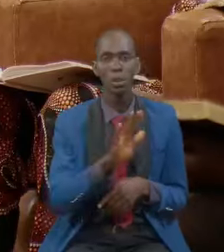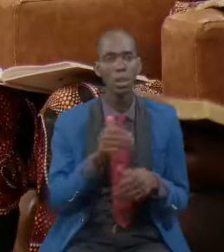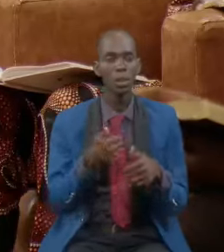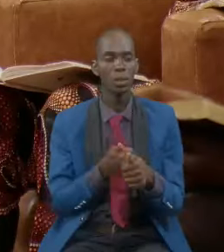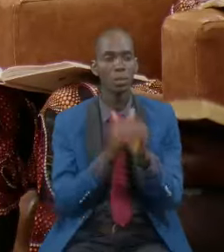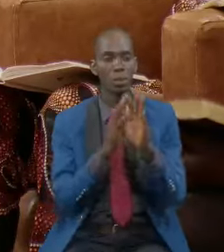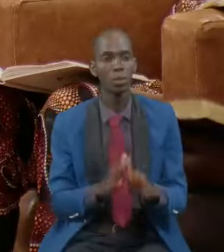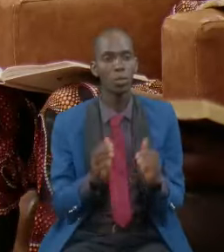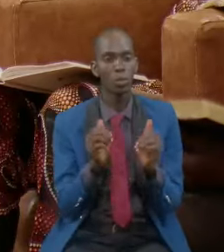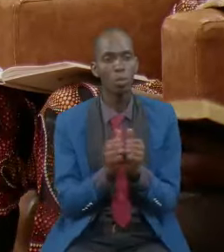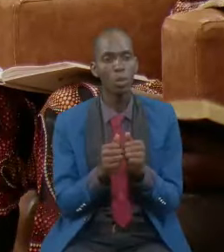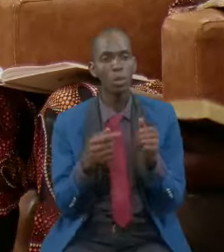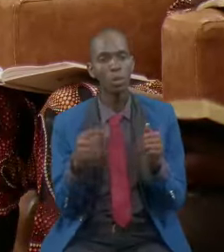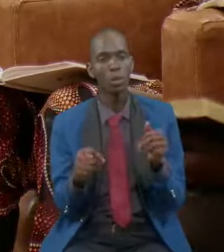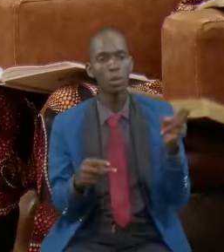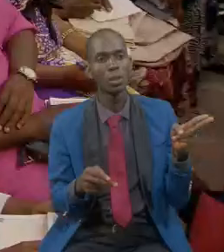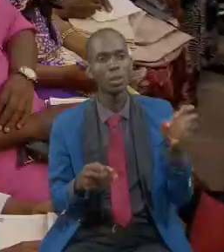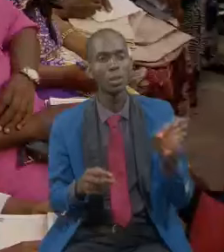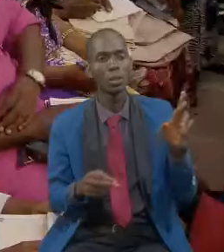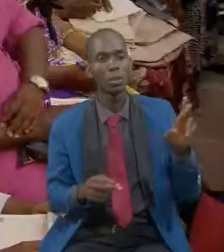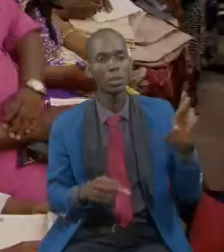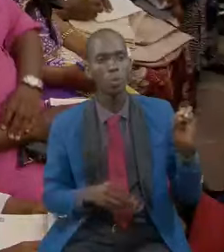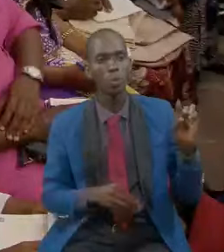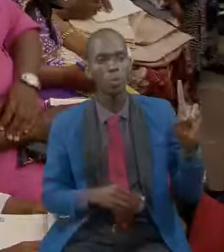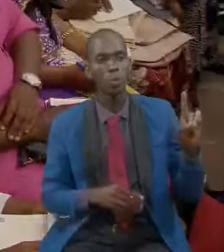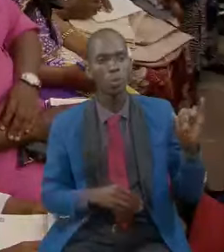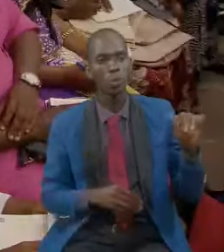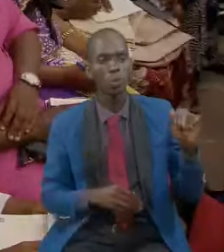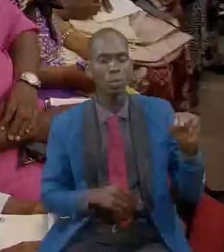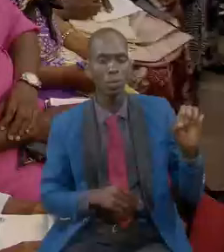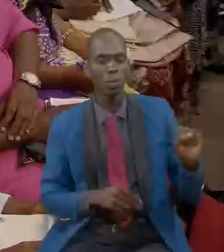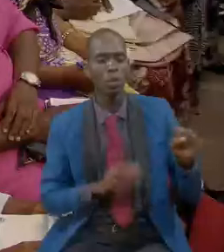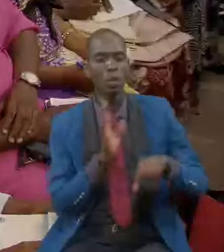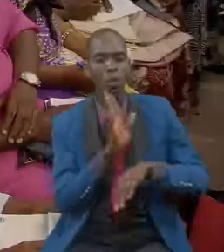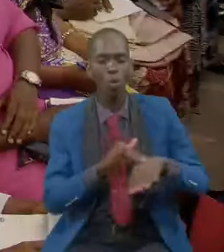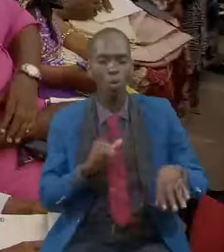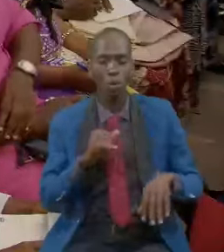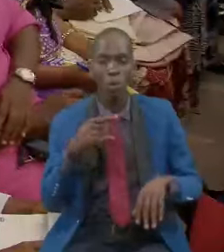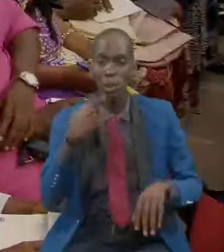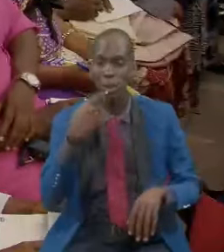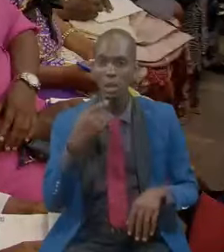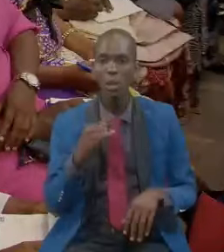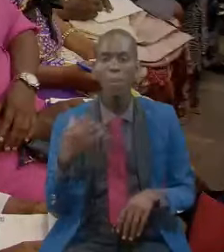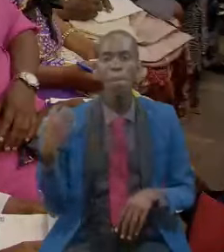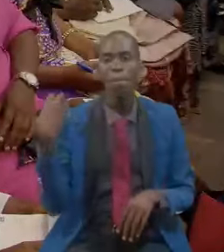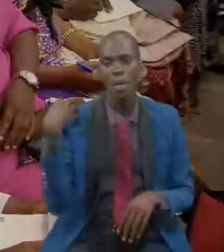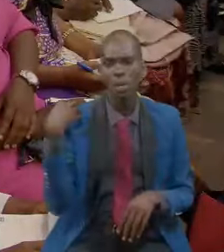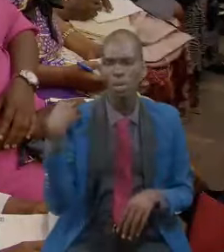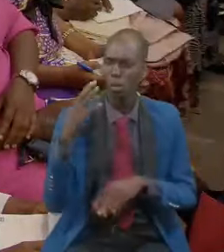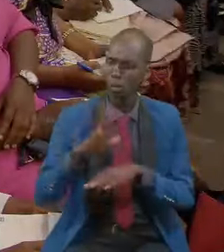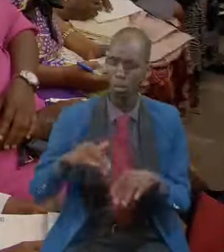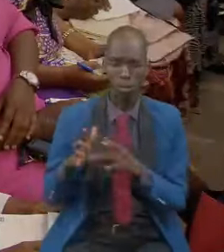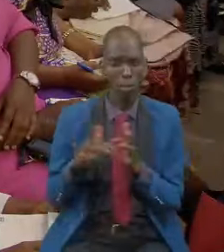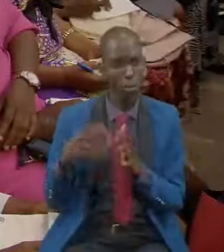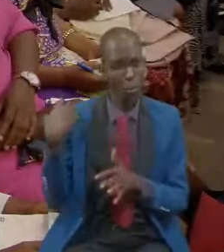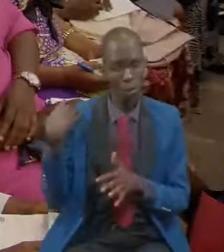Herodians, saying, Master. They called him Master. Was he Master? Yes. He told